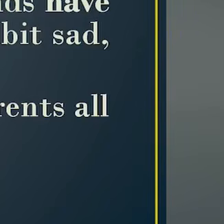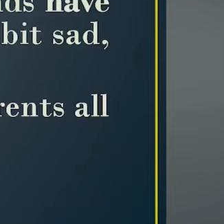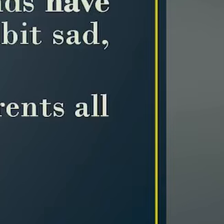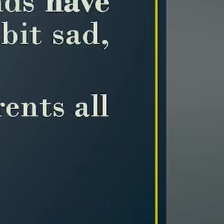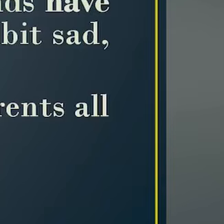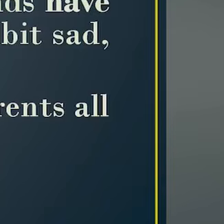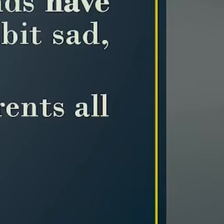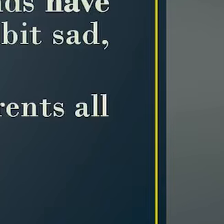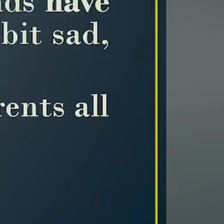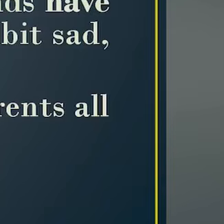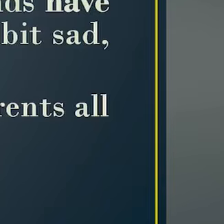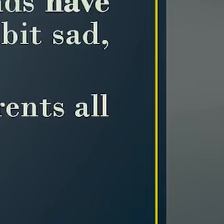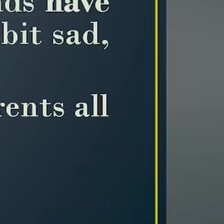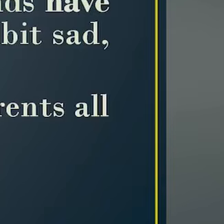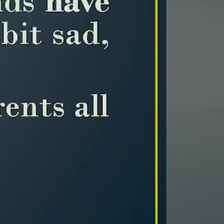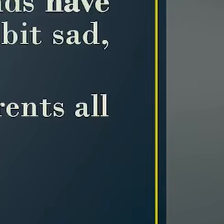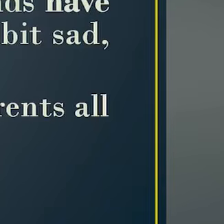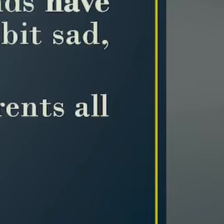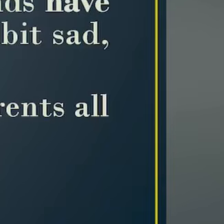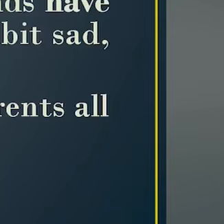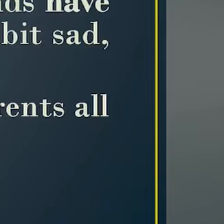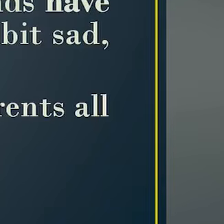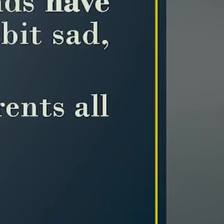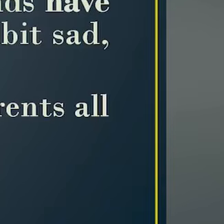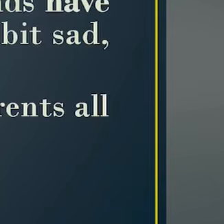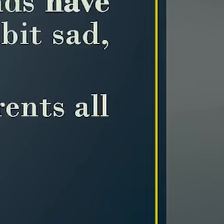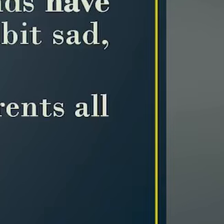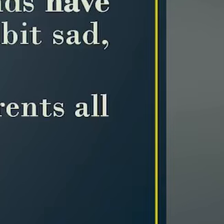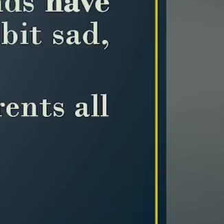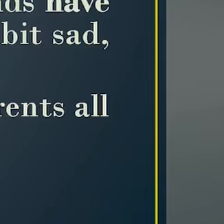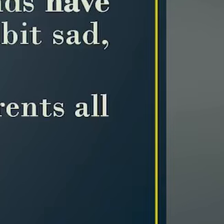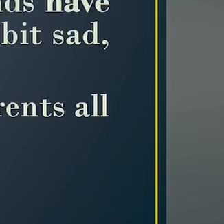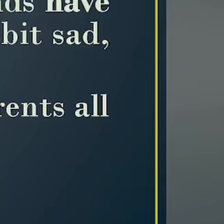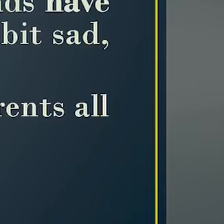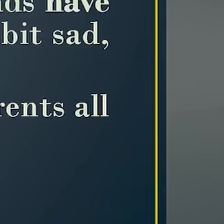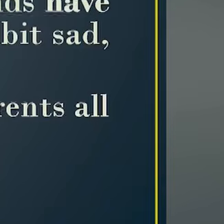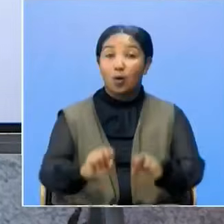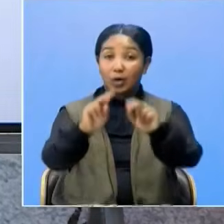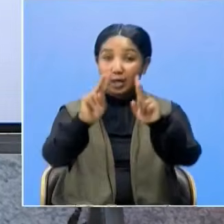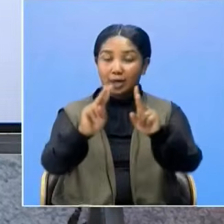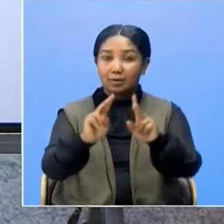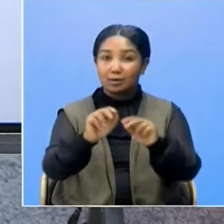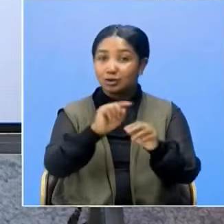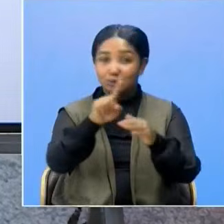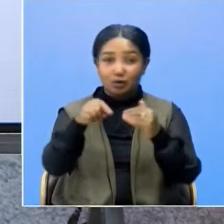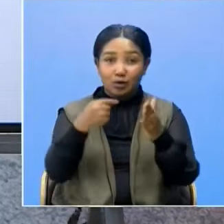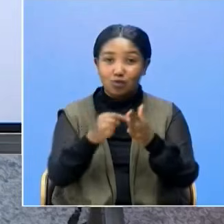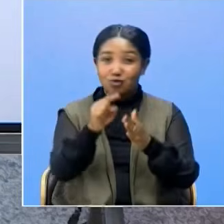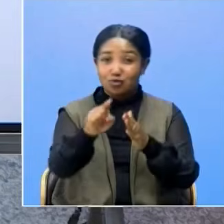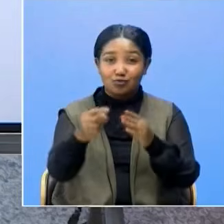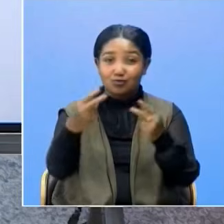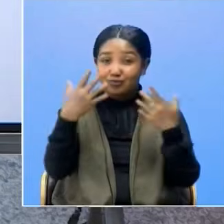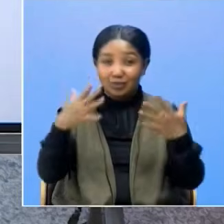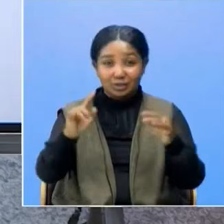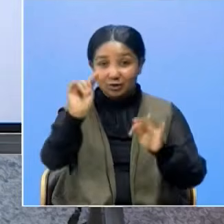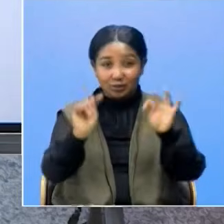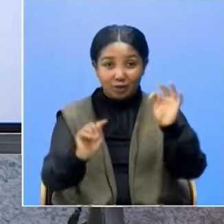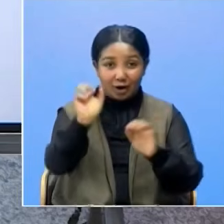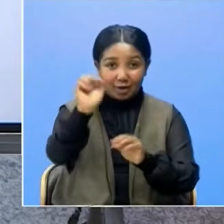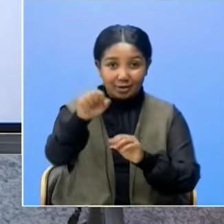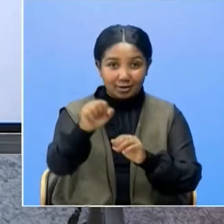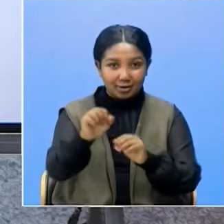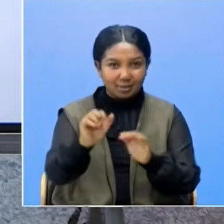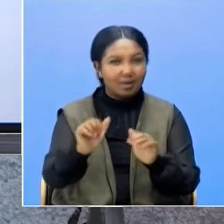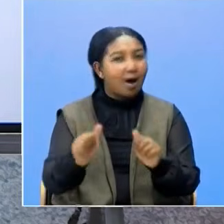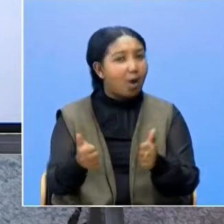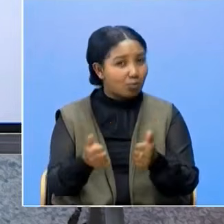which are written in the present perfect. Okay. So, have you heard the story? How